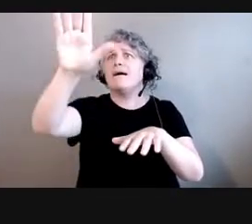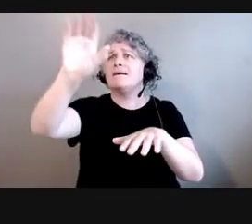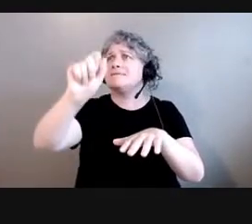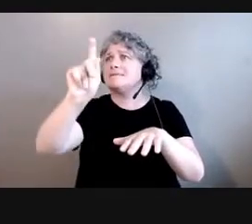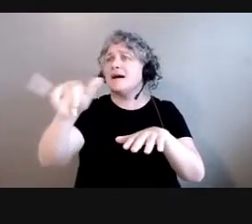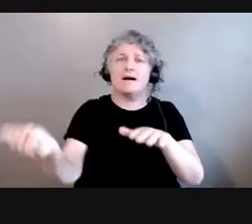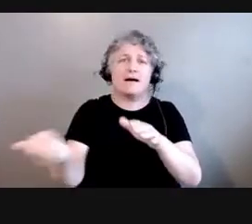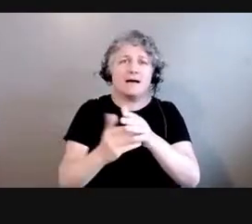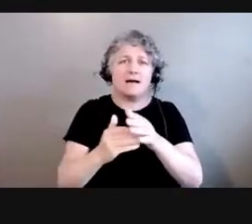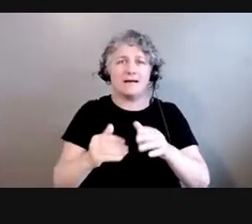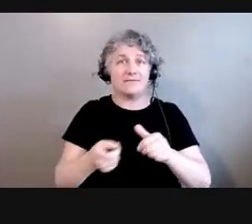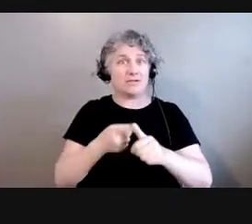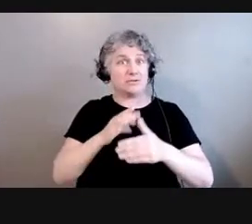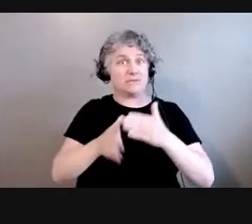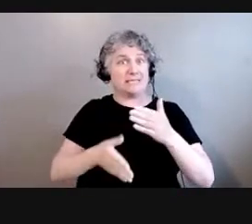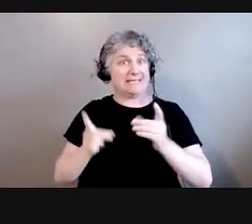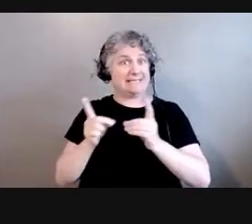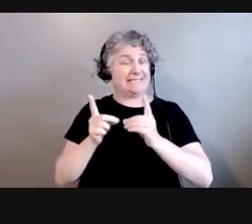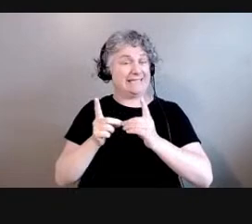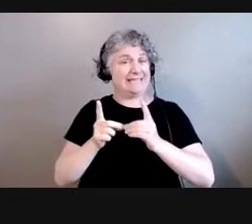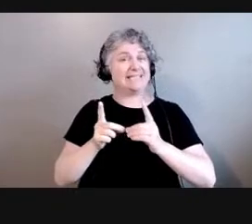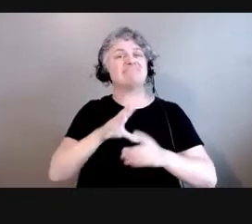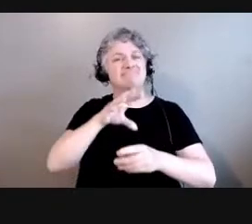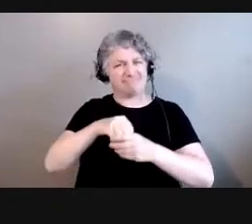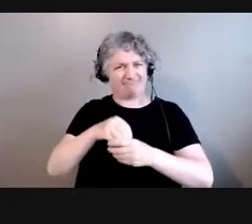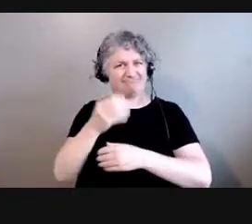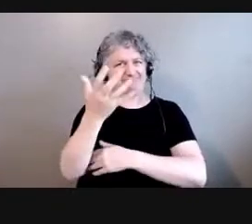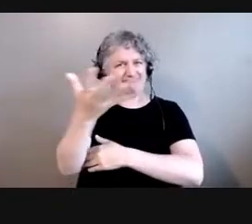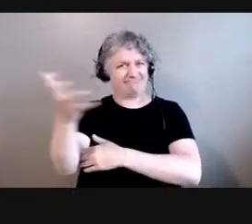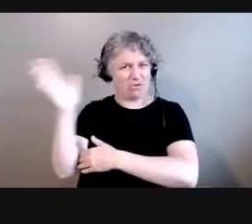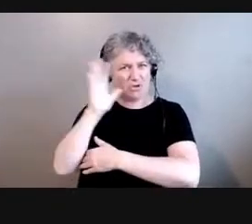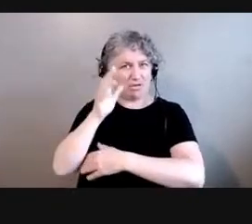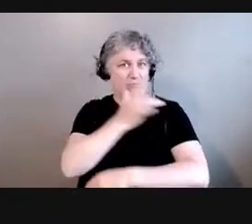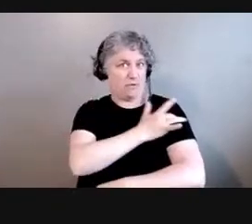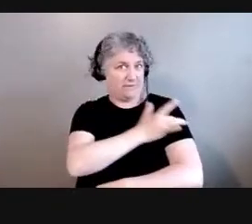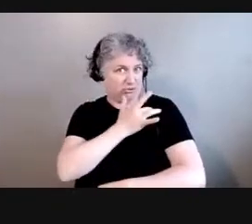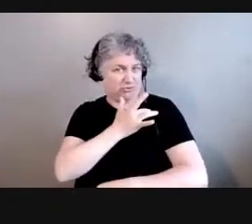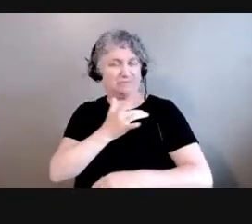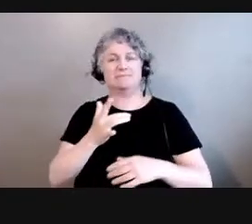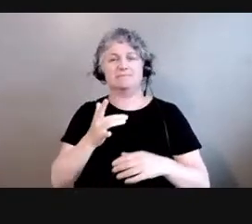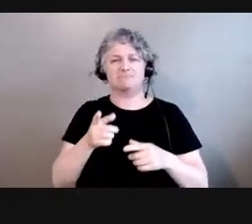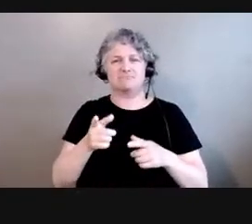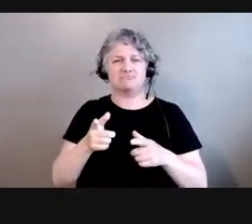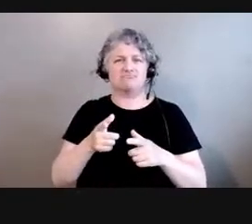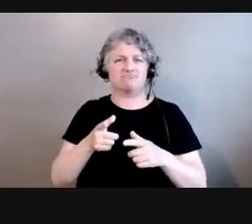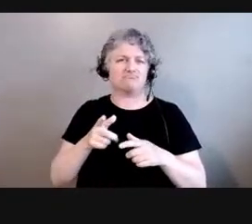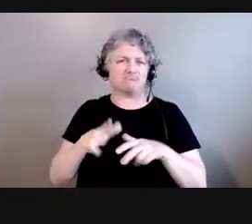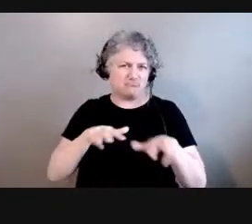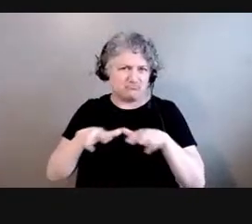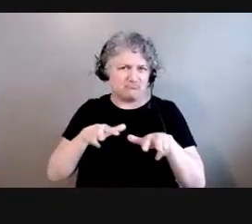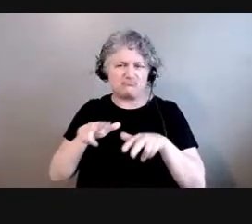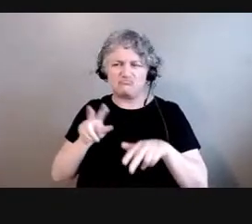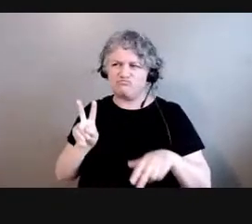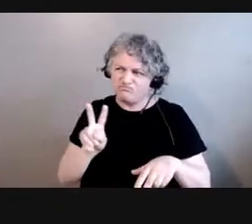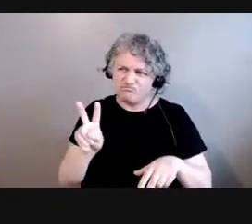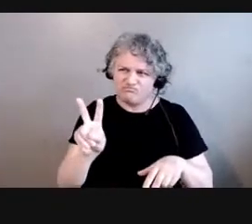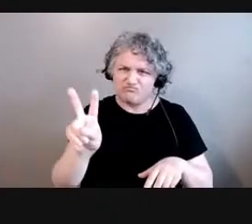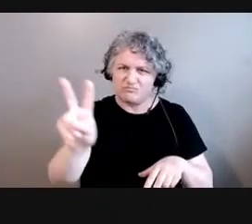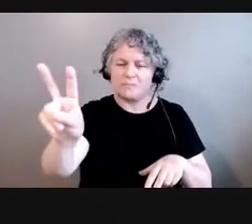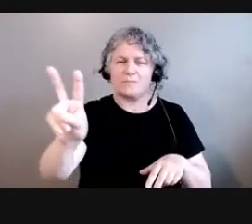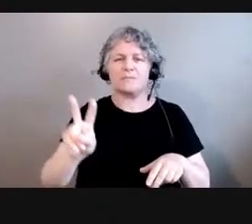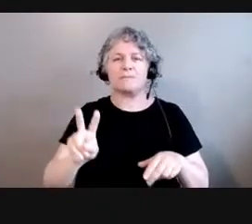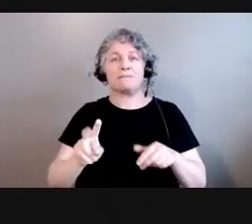weekend date involved a hike in a provincial park, which ended up being my first experience in that setting and my first experience